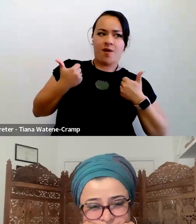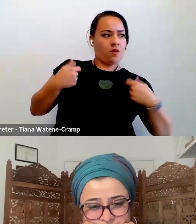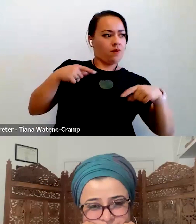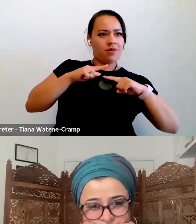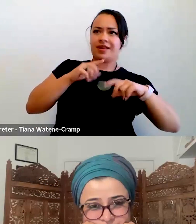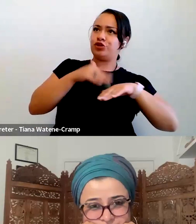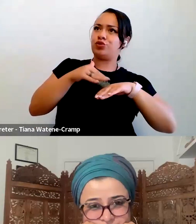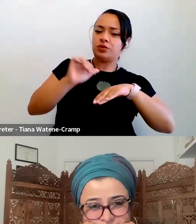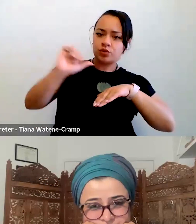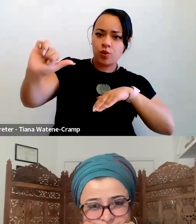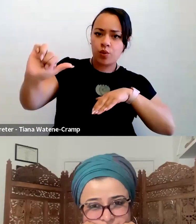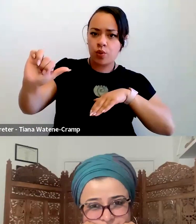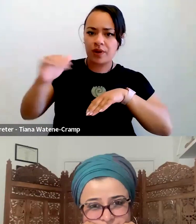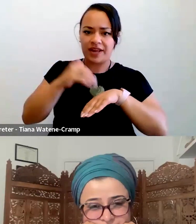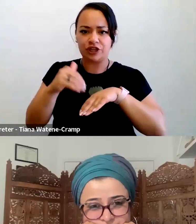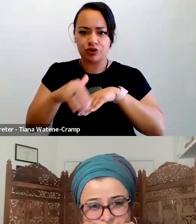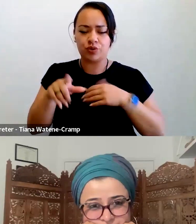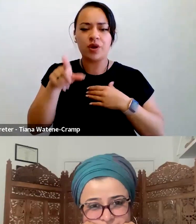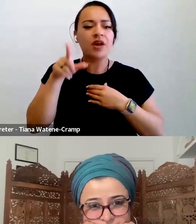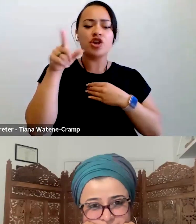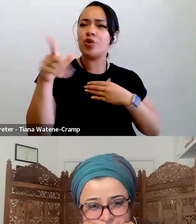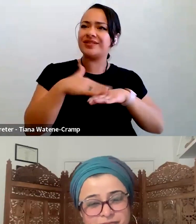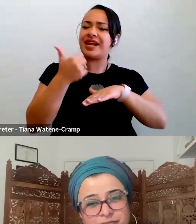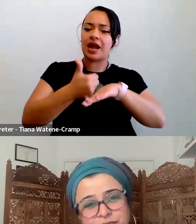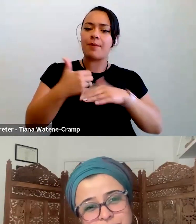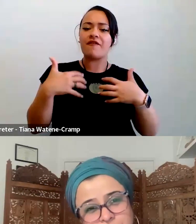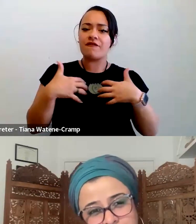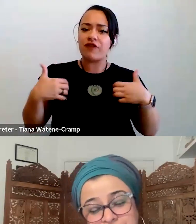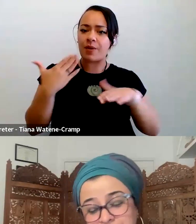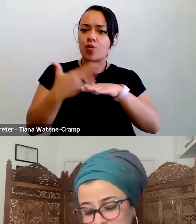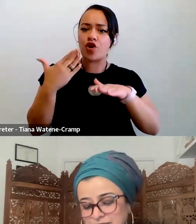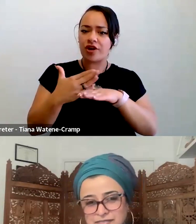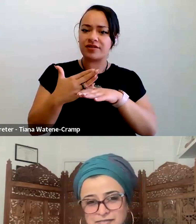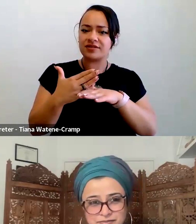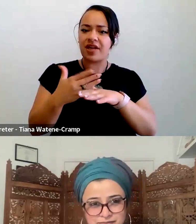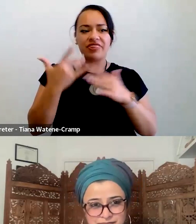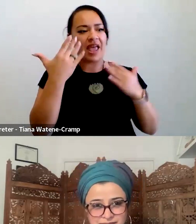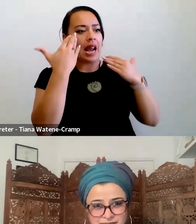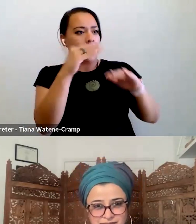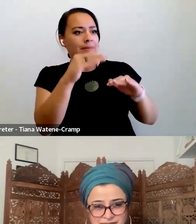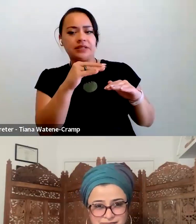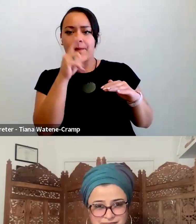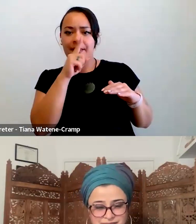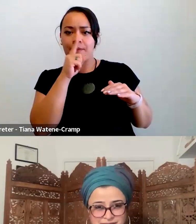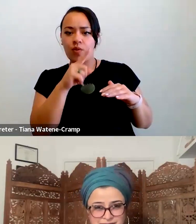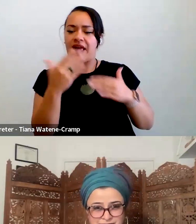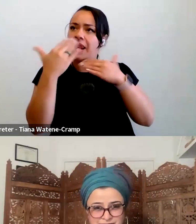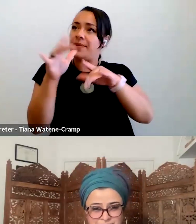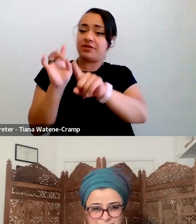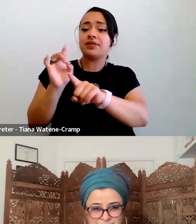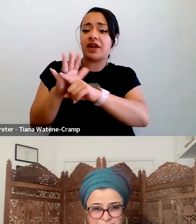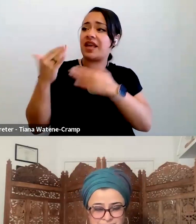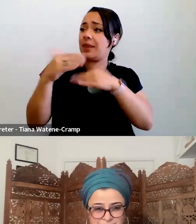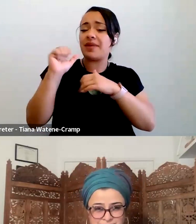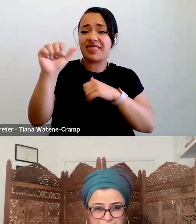issue. They're employing frameworks of understanding that limit what they can see, what they can and cannot see, and that's their